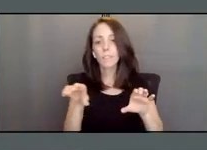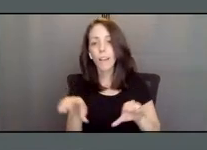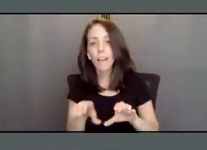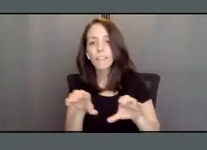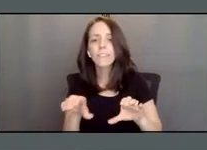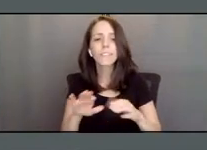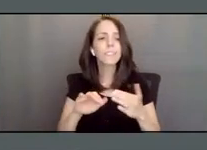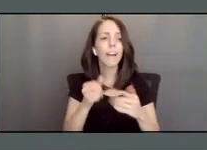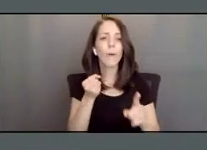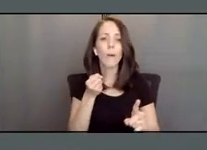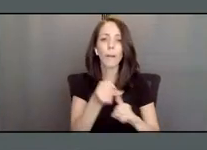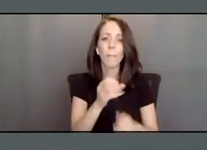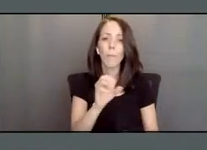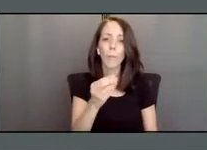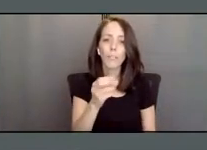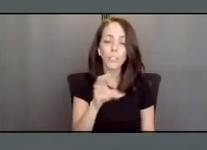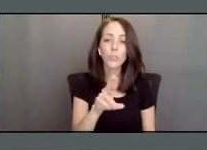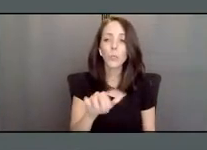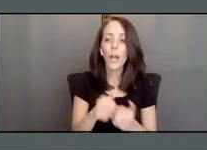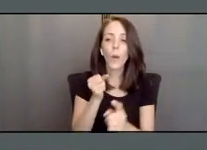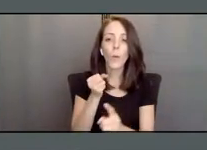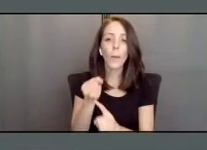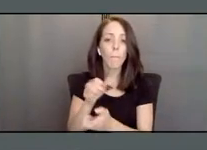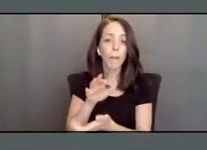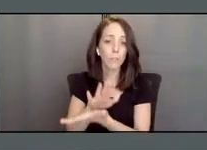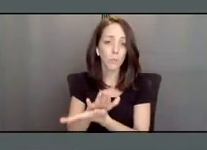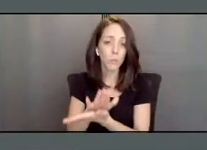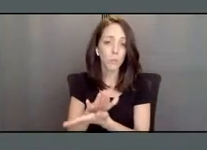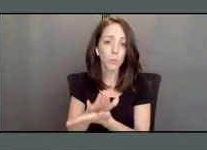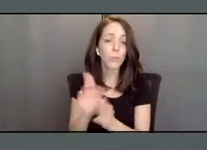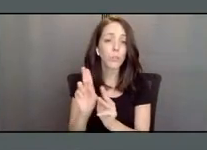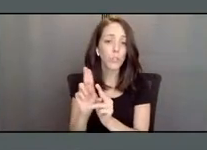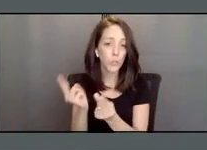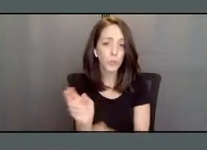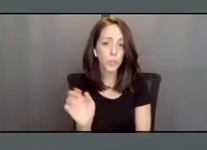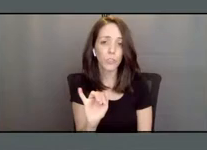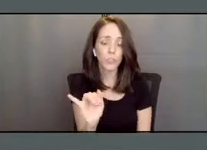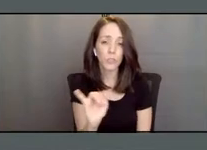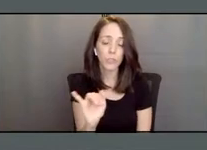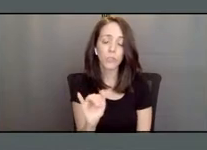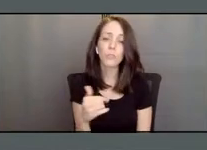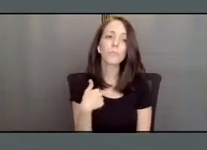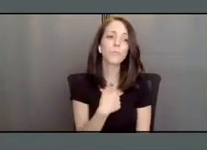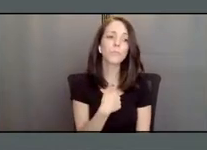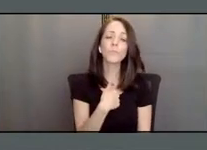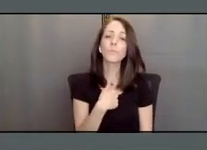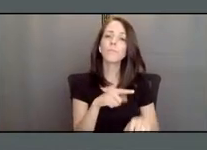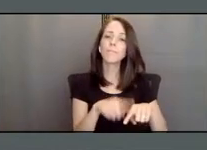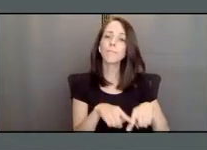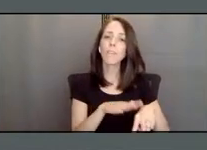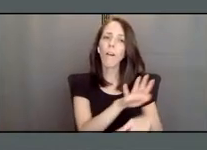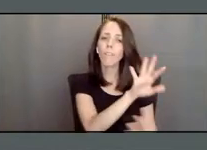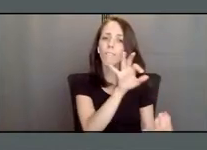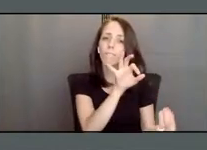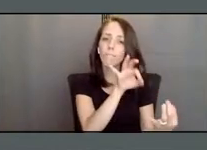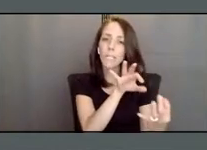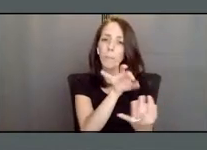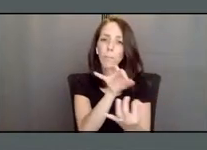any school or union. We provide feedback on those decisions from the perspective of the Senate and the OHSU